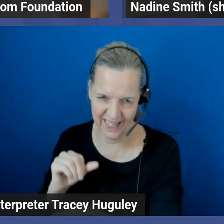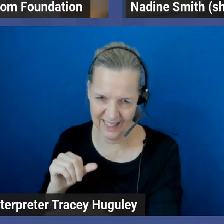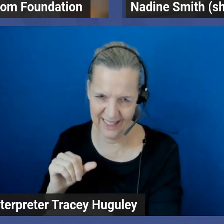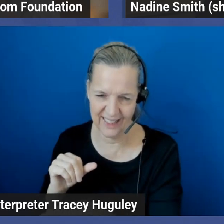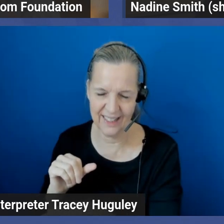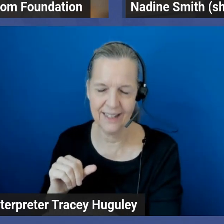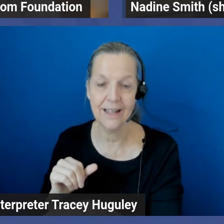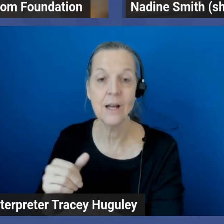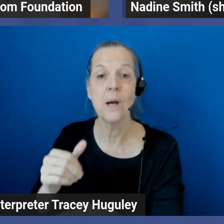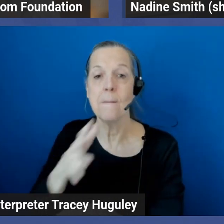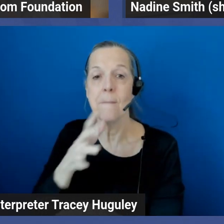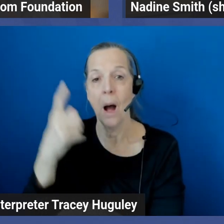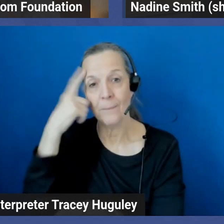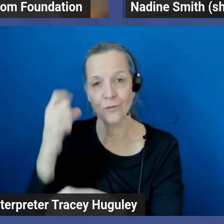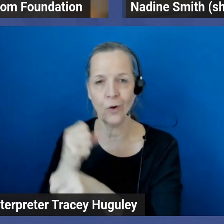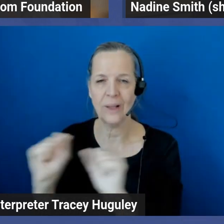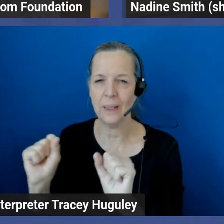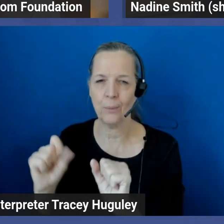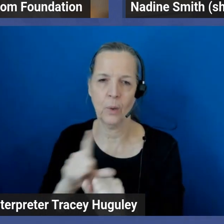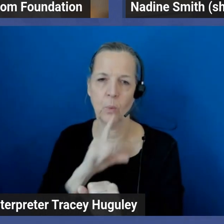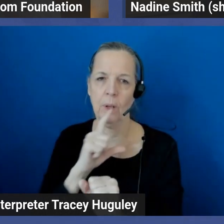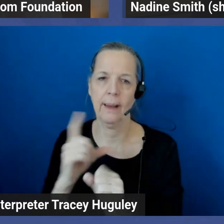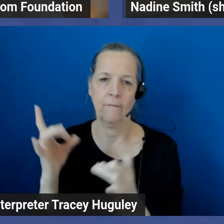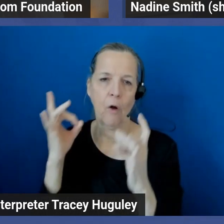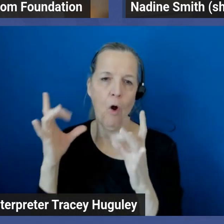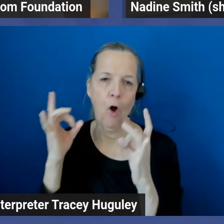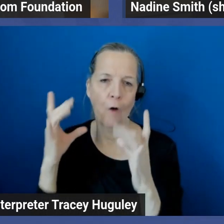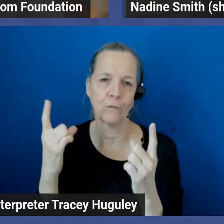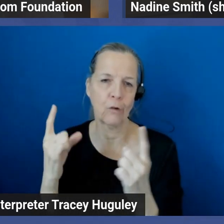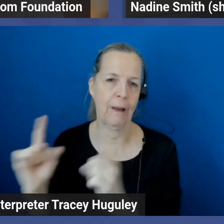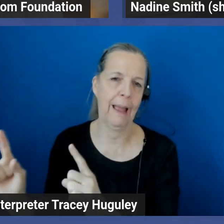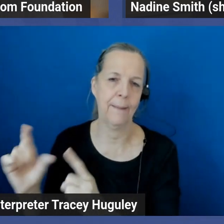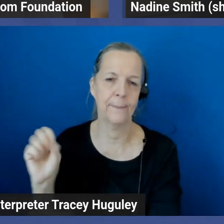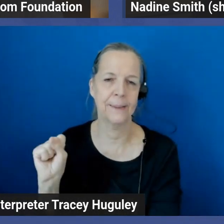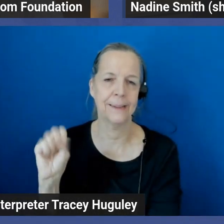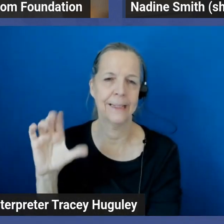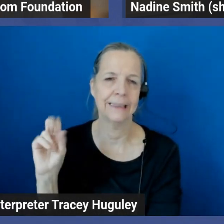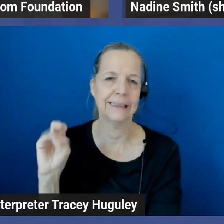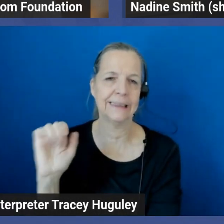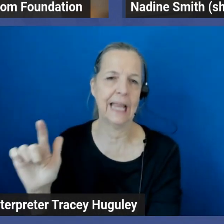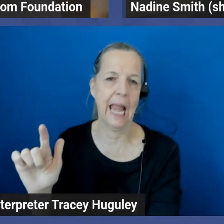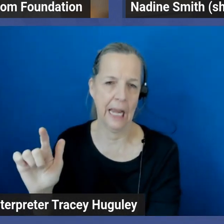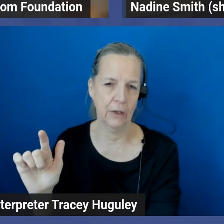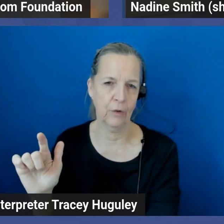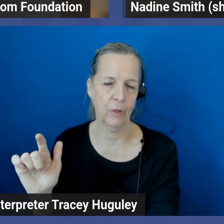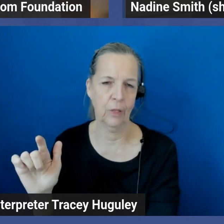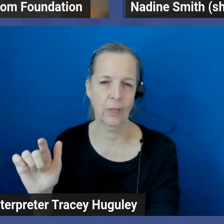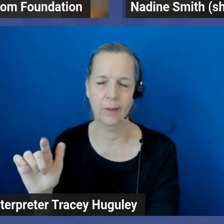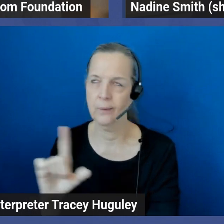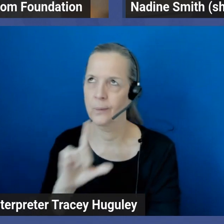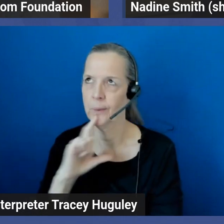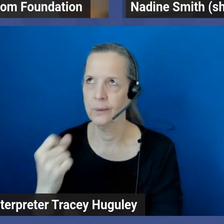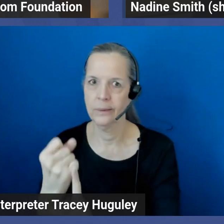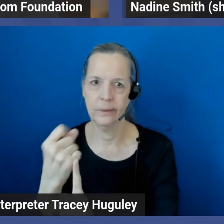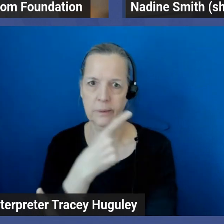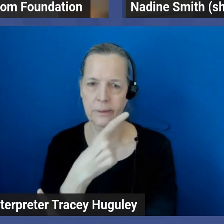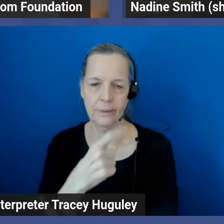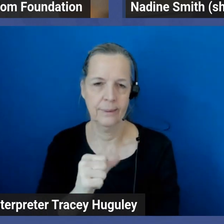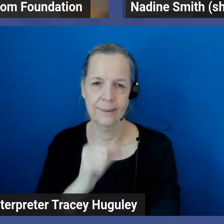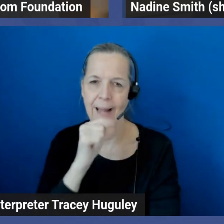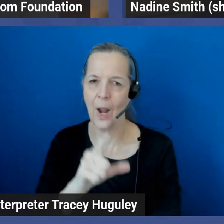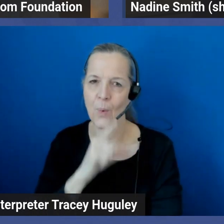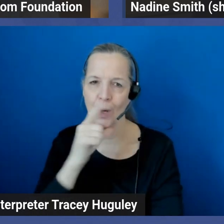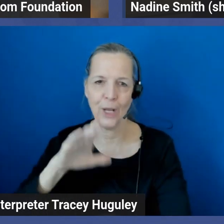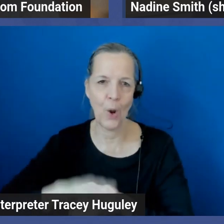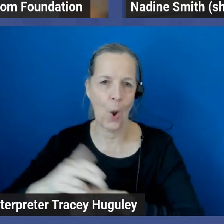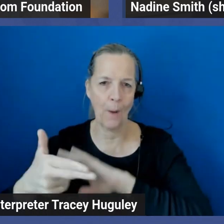mired in scandal after scandal. Right. That were off. I'll just say they were not on brand for